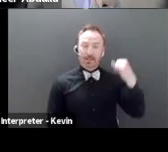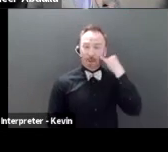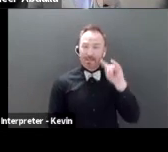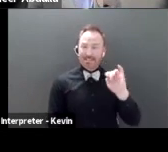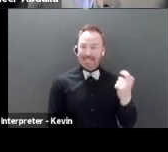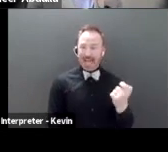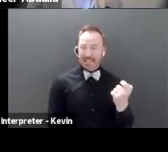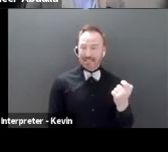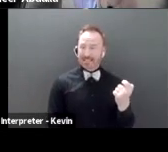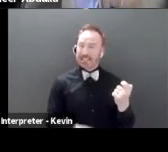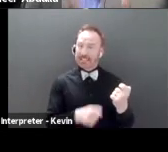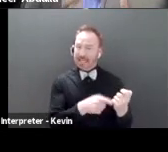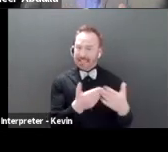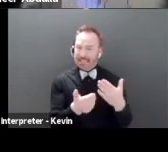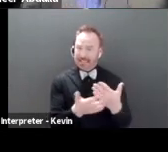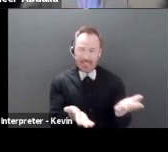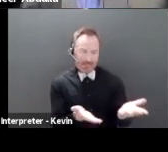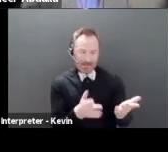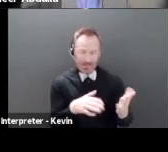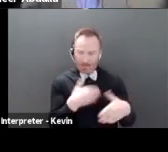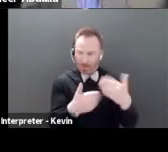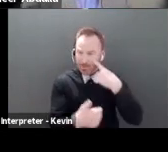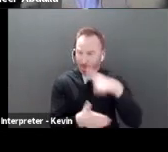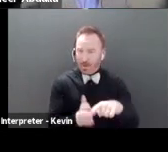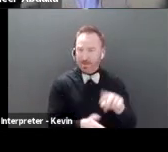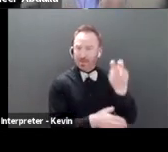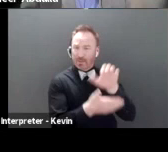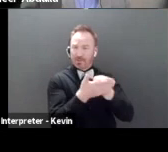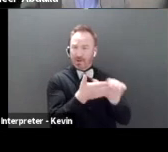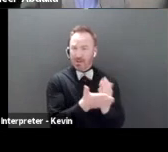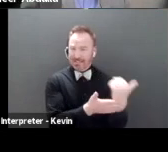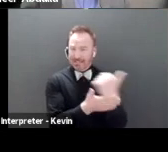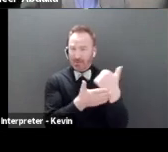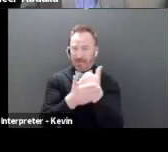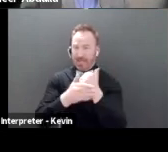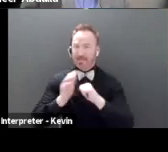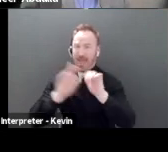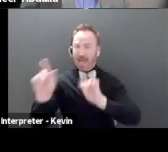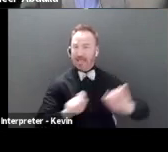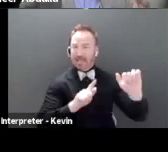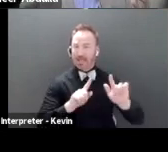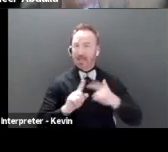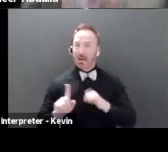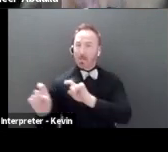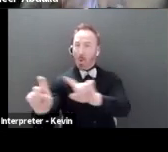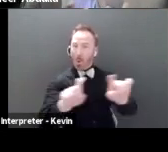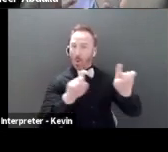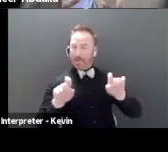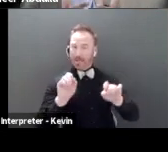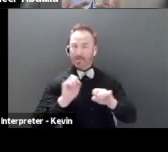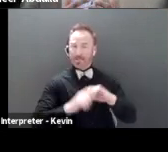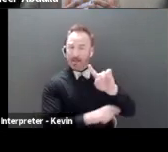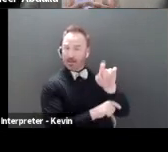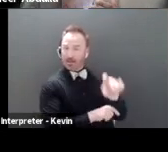a $200,000 salary? So as that poll comes up, I want to bring that poll up, and as it's there, we'll be talking